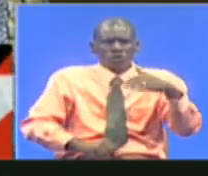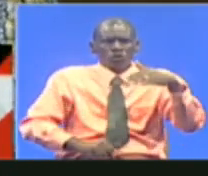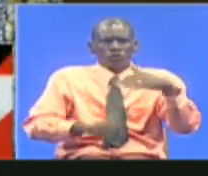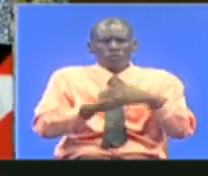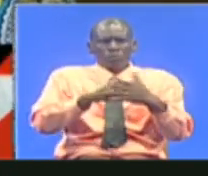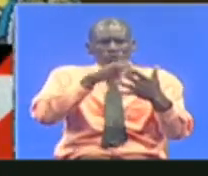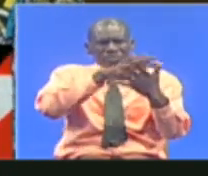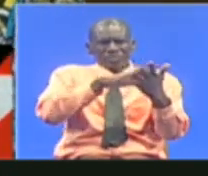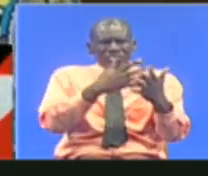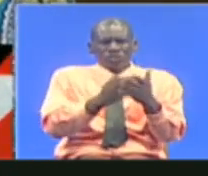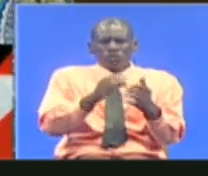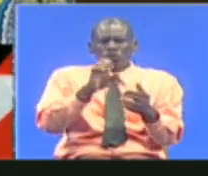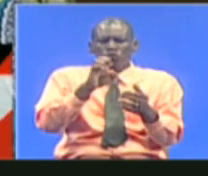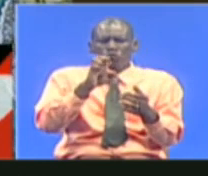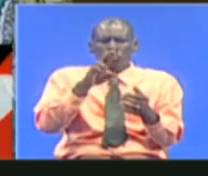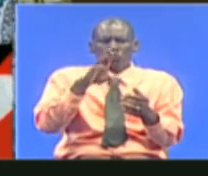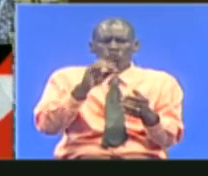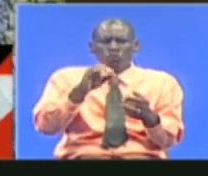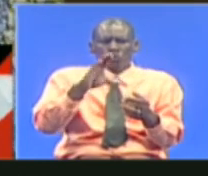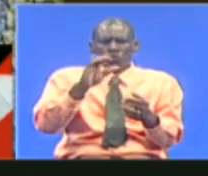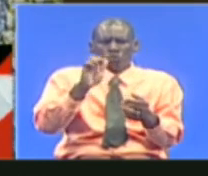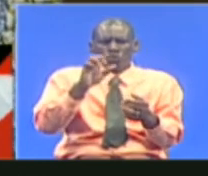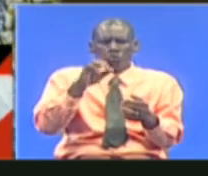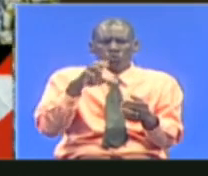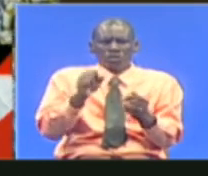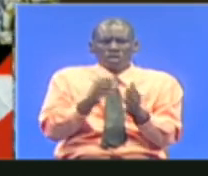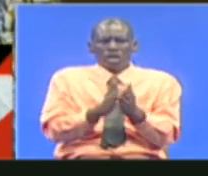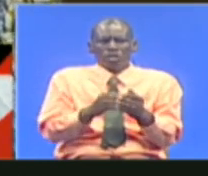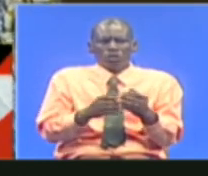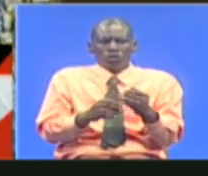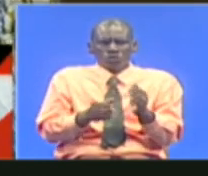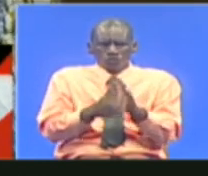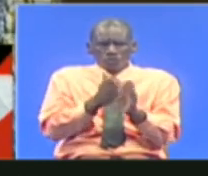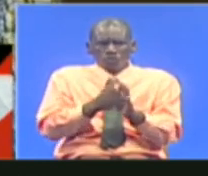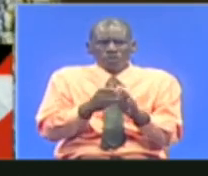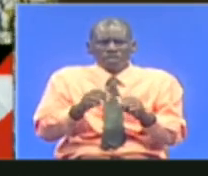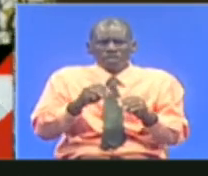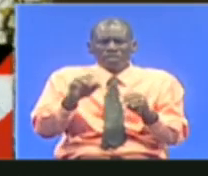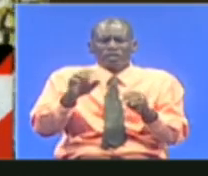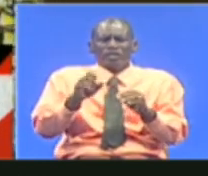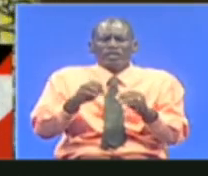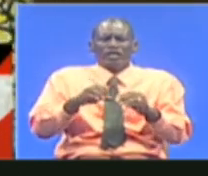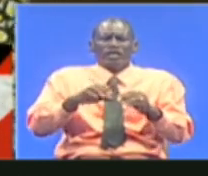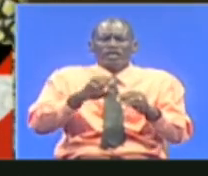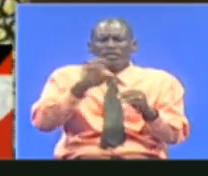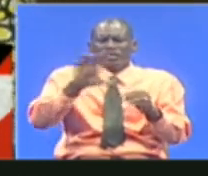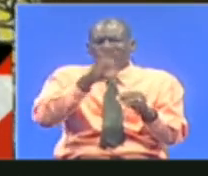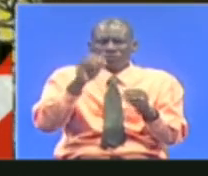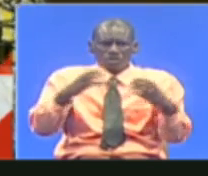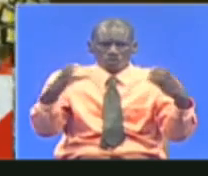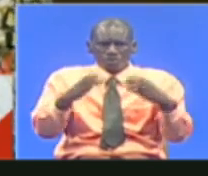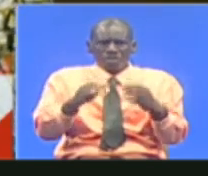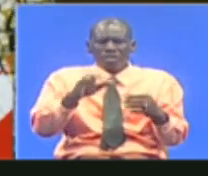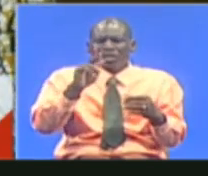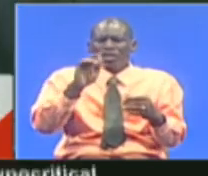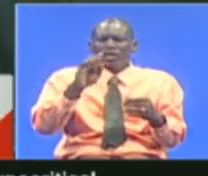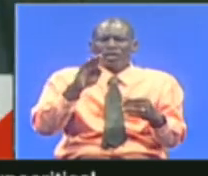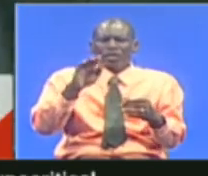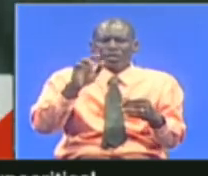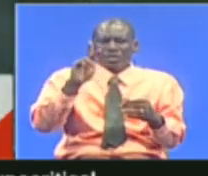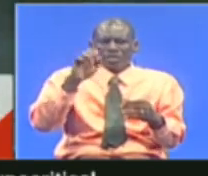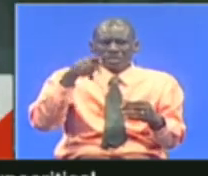structural Eurocodes and fast-track the harmonization process in the East African community, KEBS has actively harmonized a number of